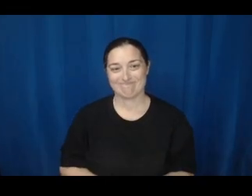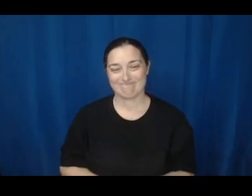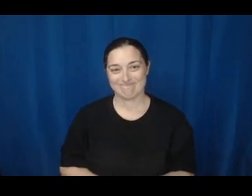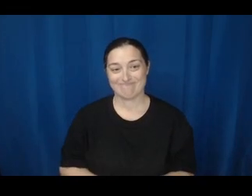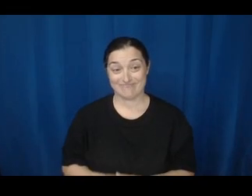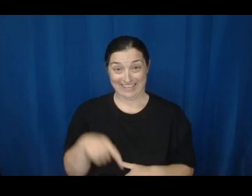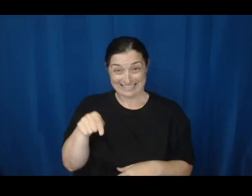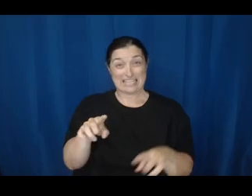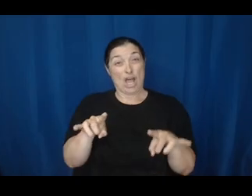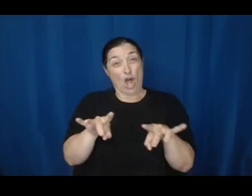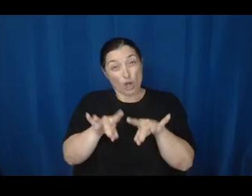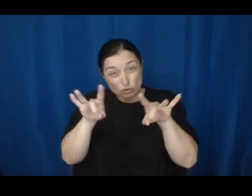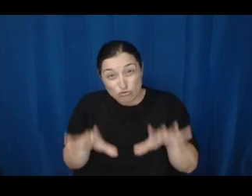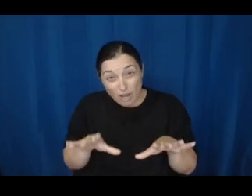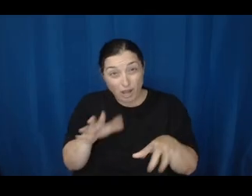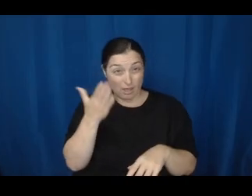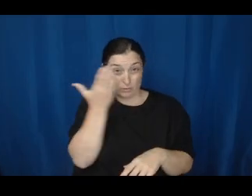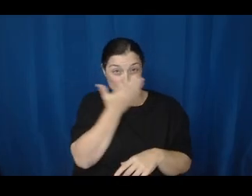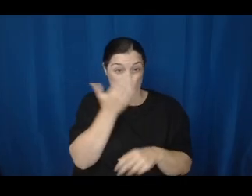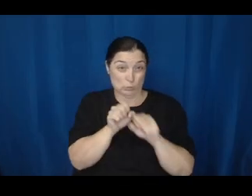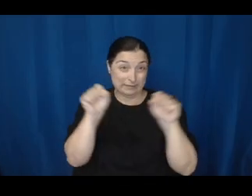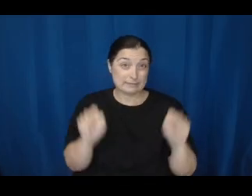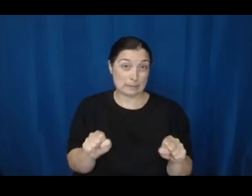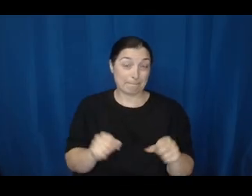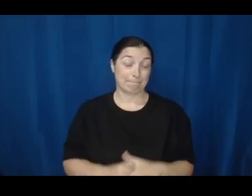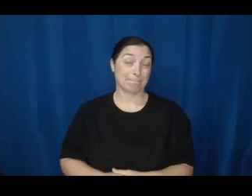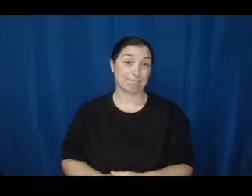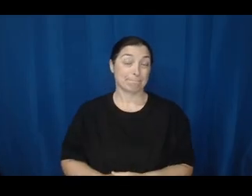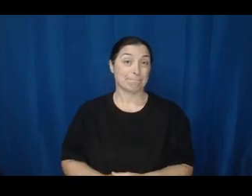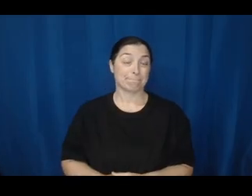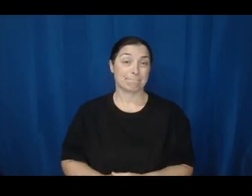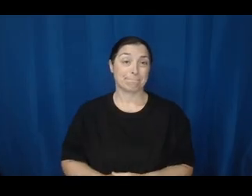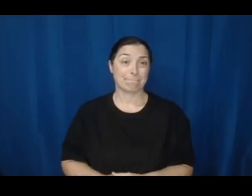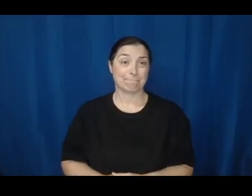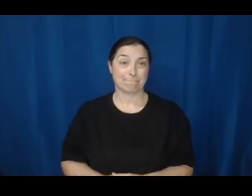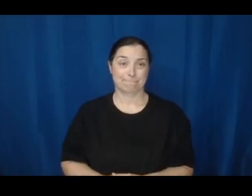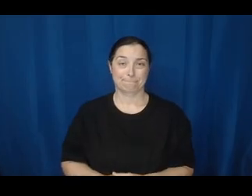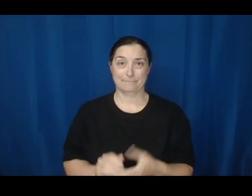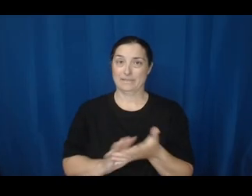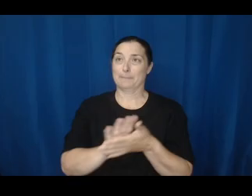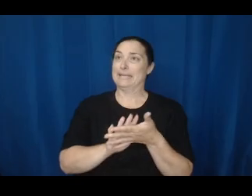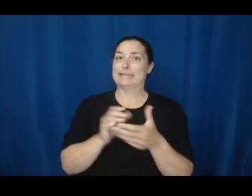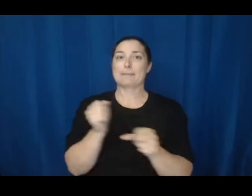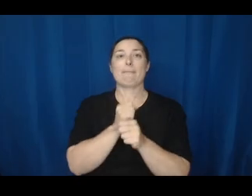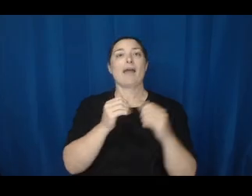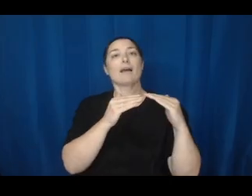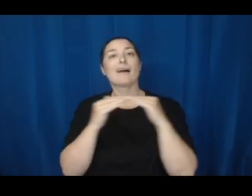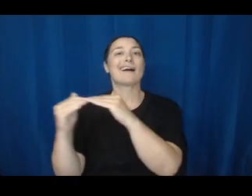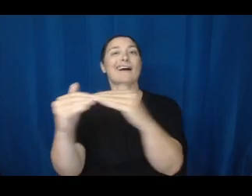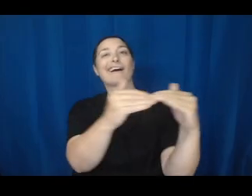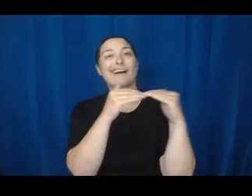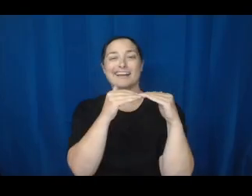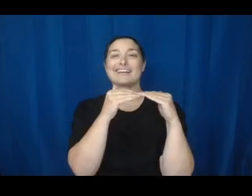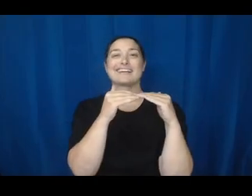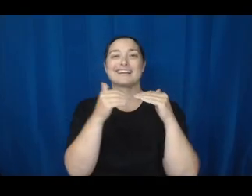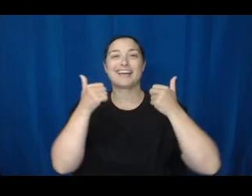does to different children. Rather than making life more